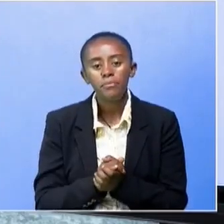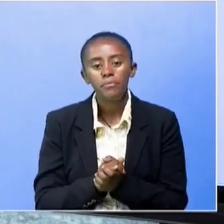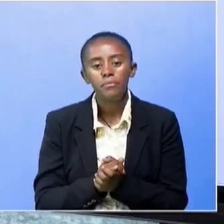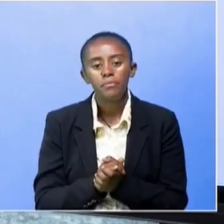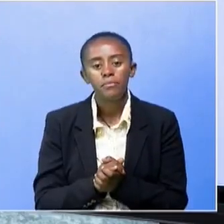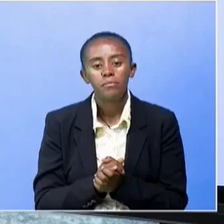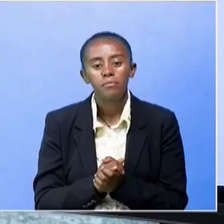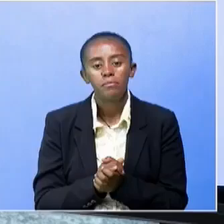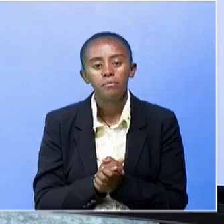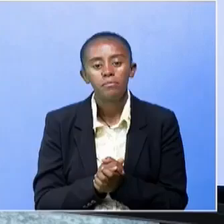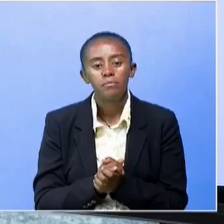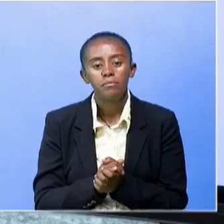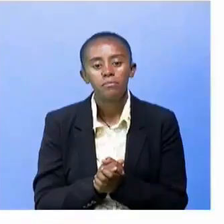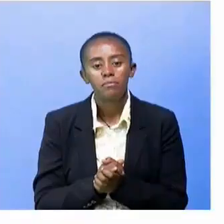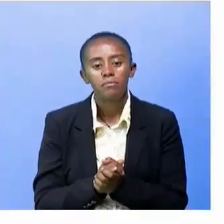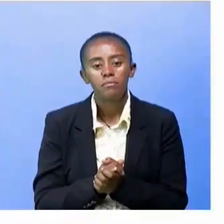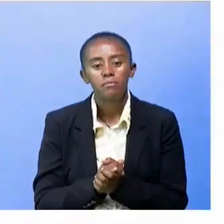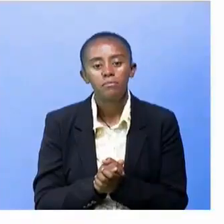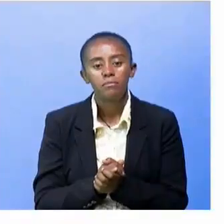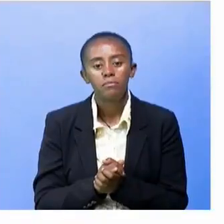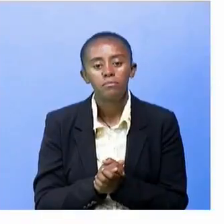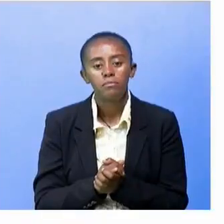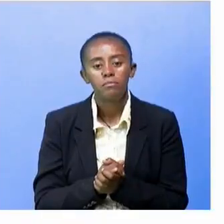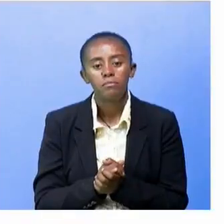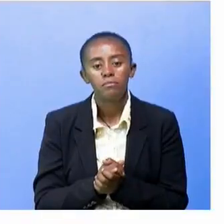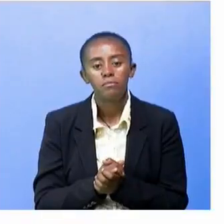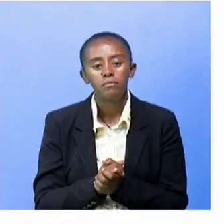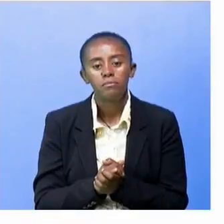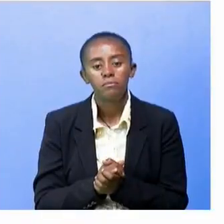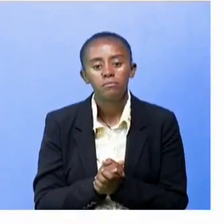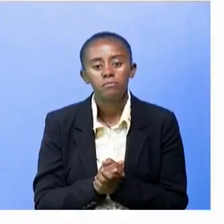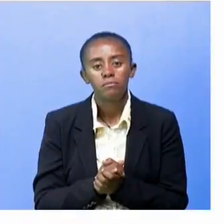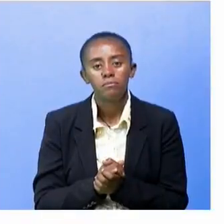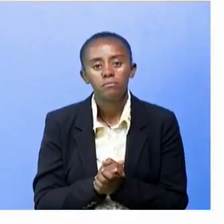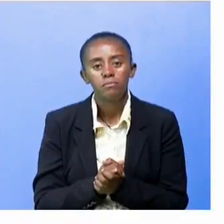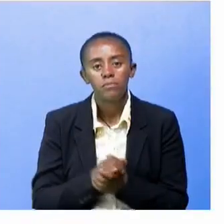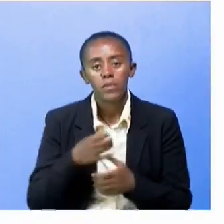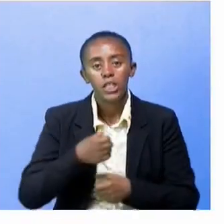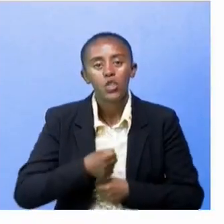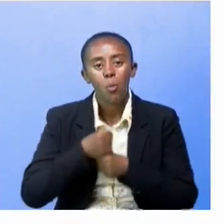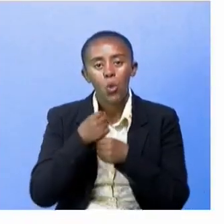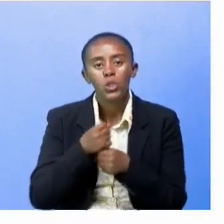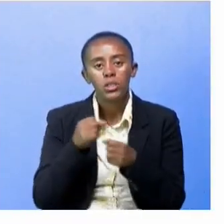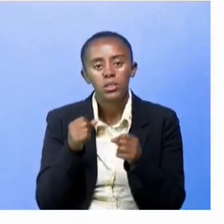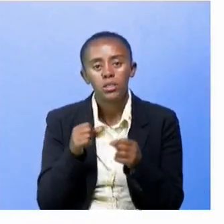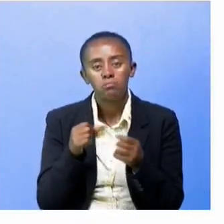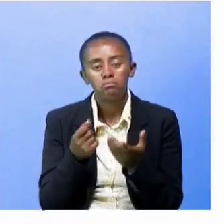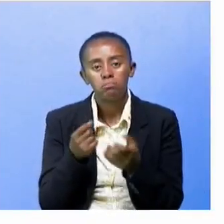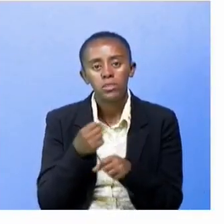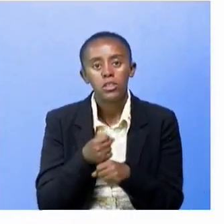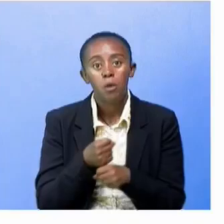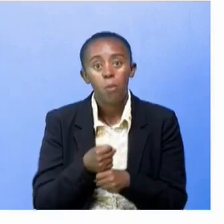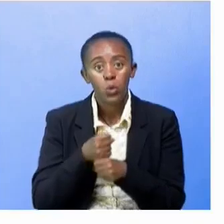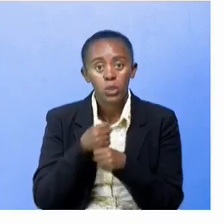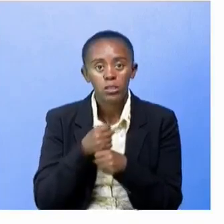outline you could talk about, so these are supporting